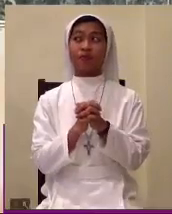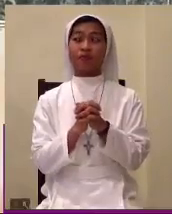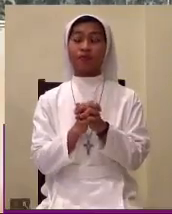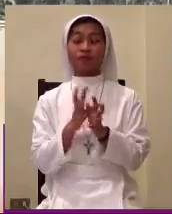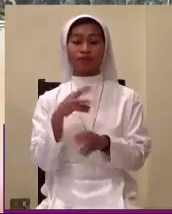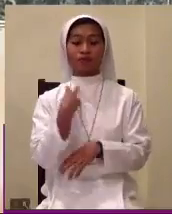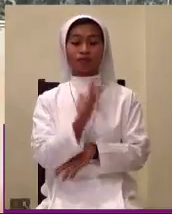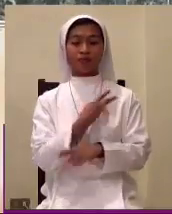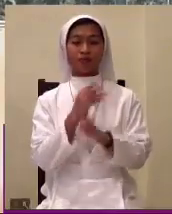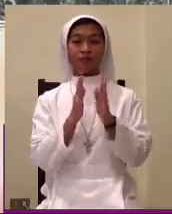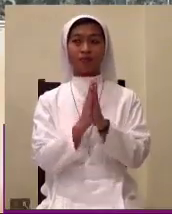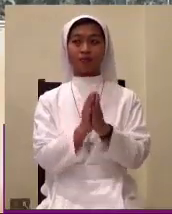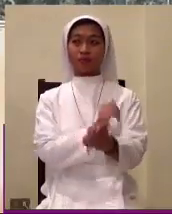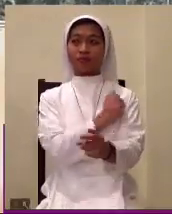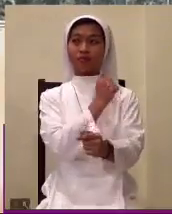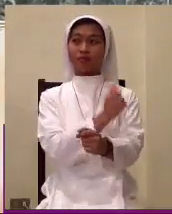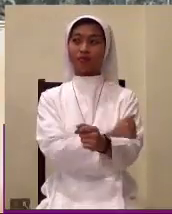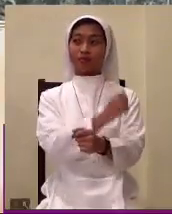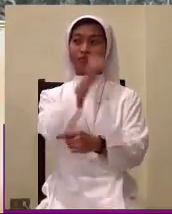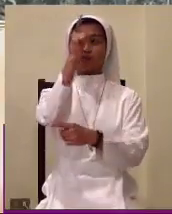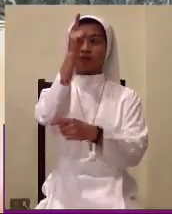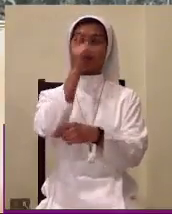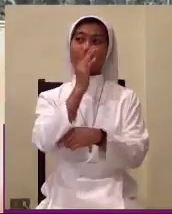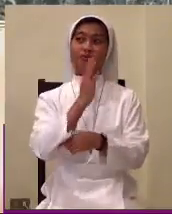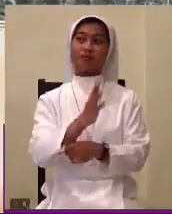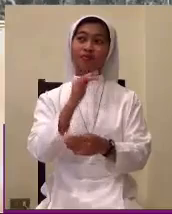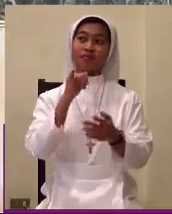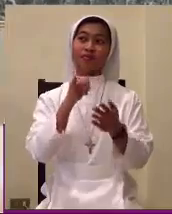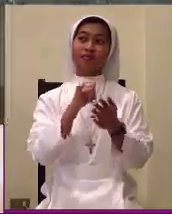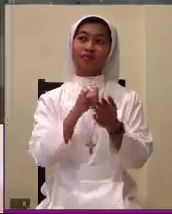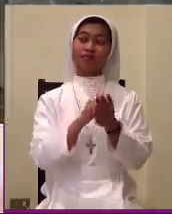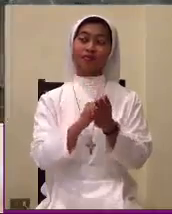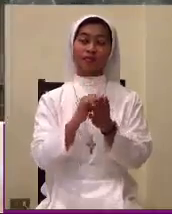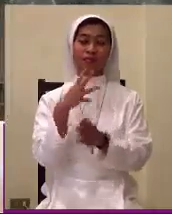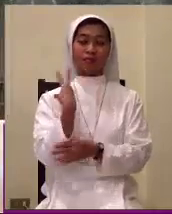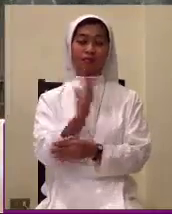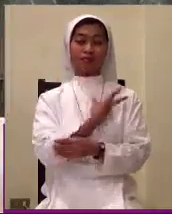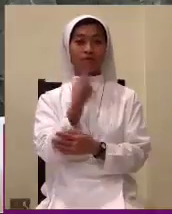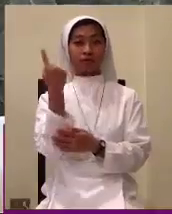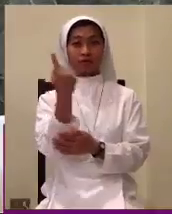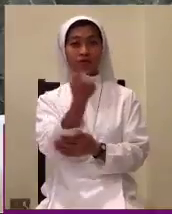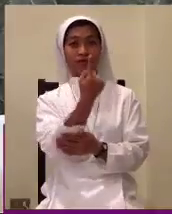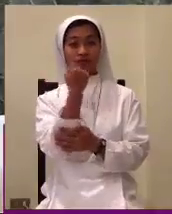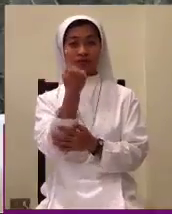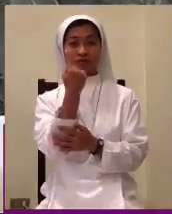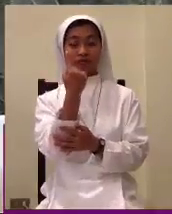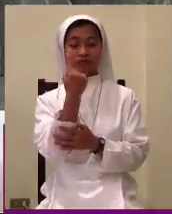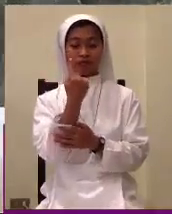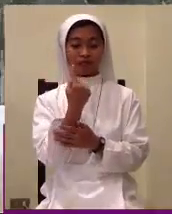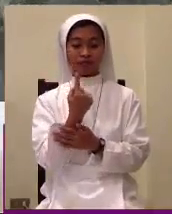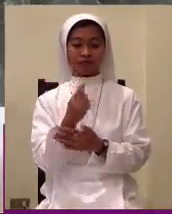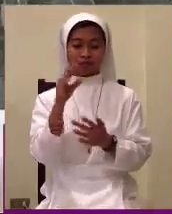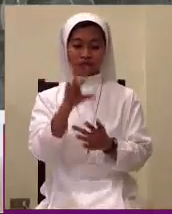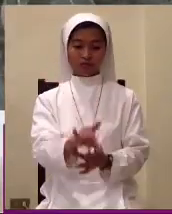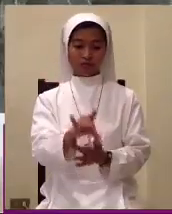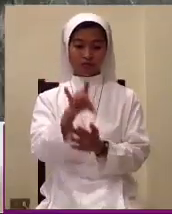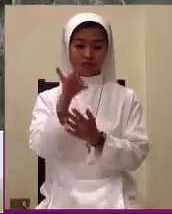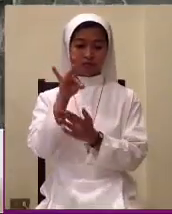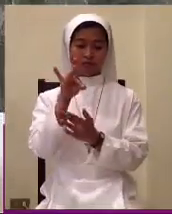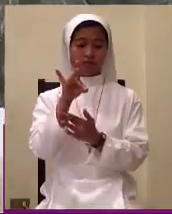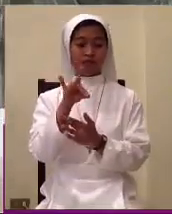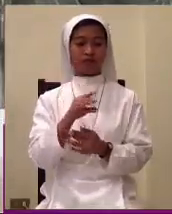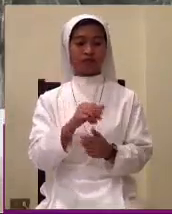We pray, Almighty God, that we may always be counted among the members of